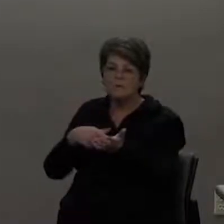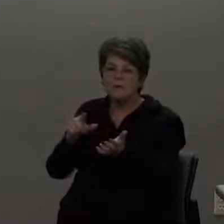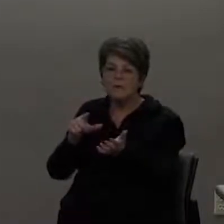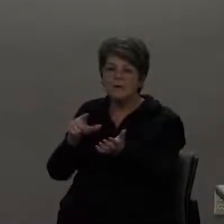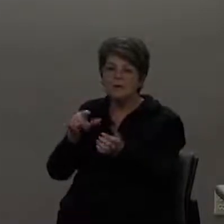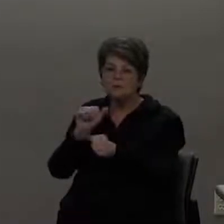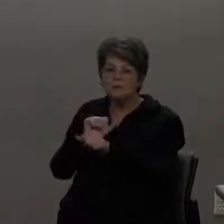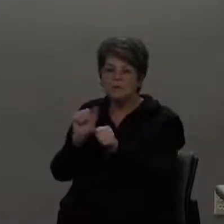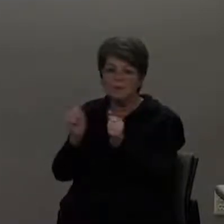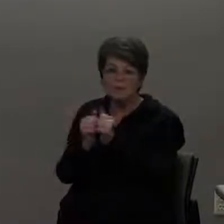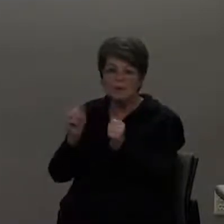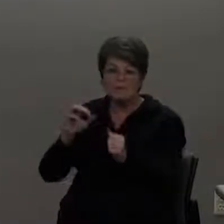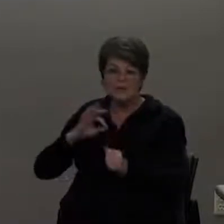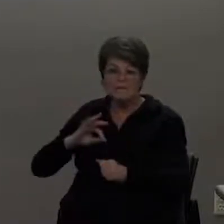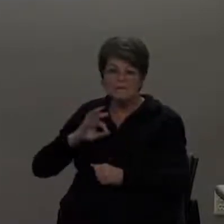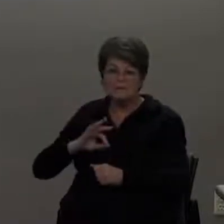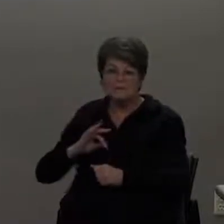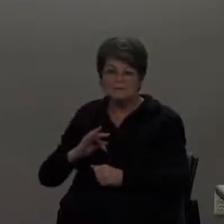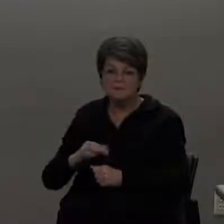with benefits,